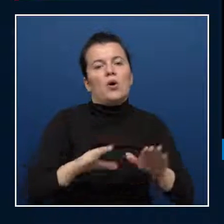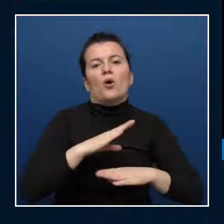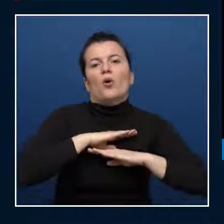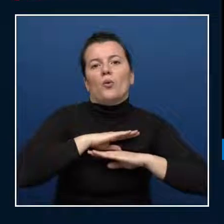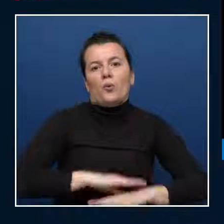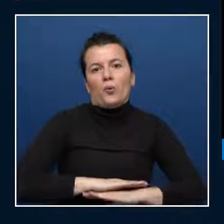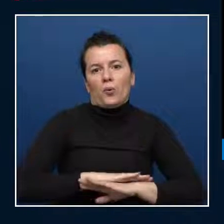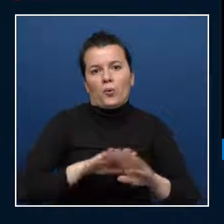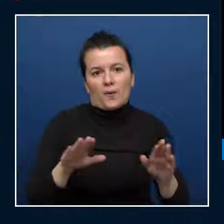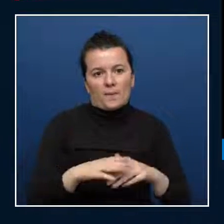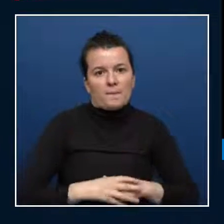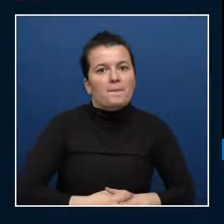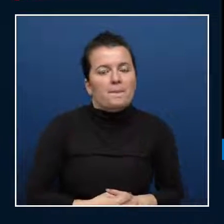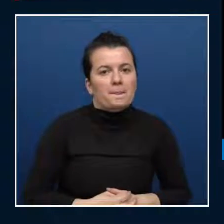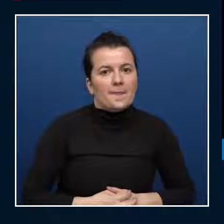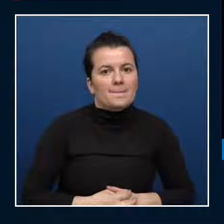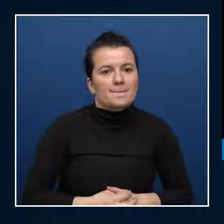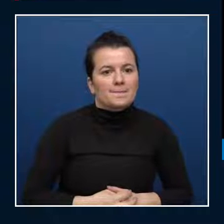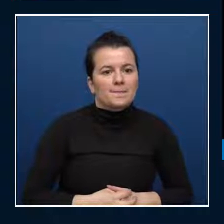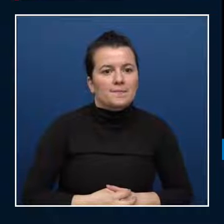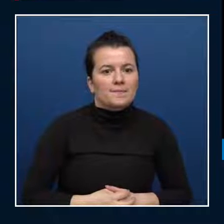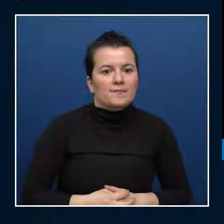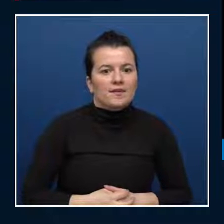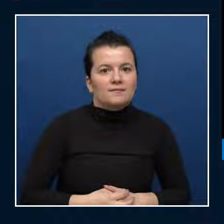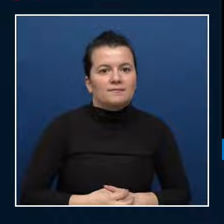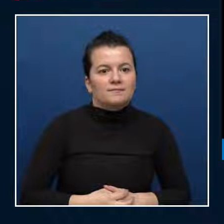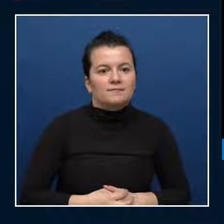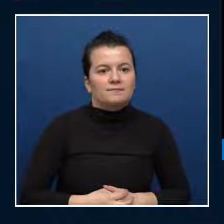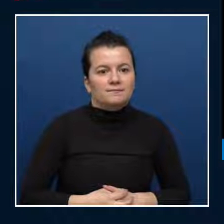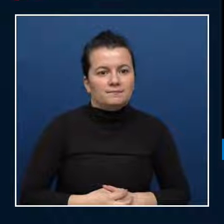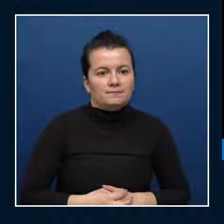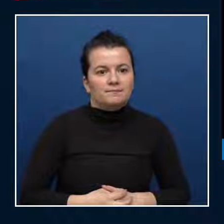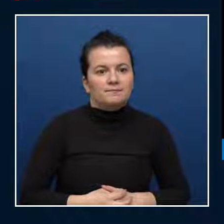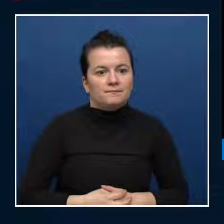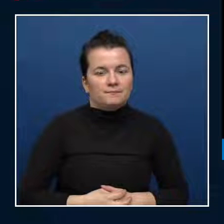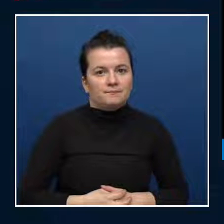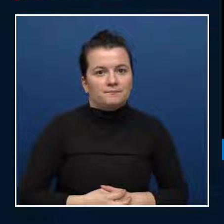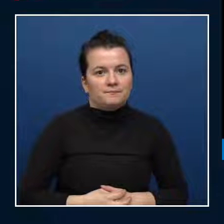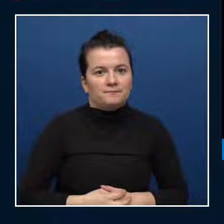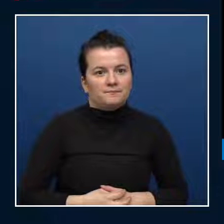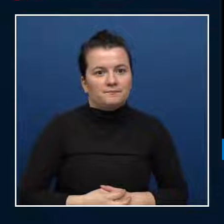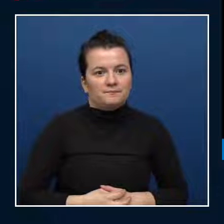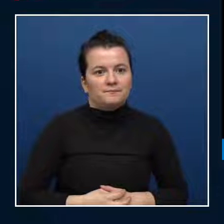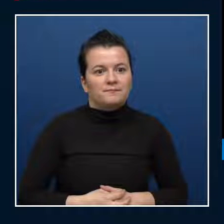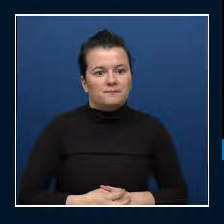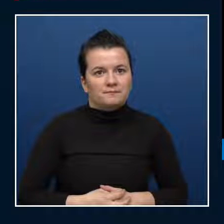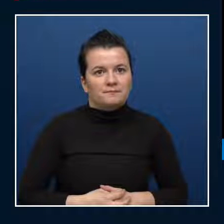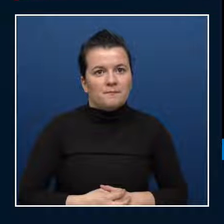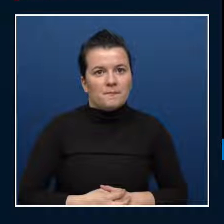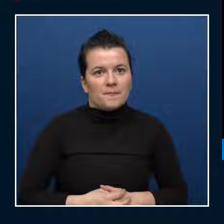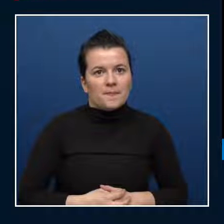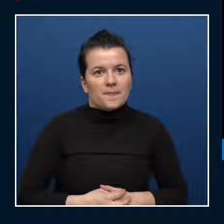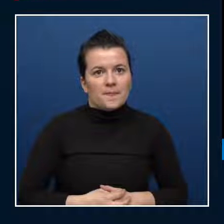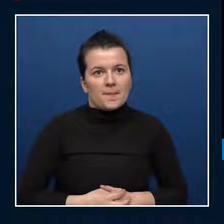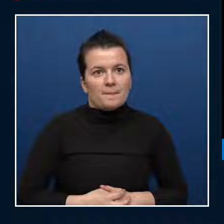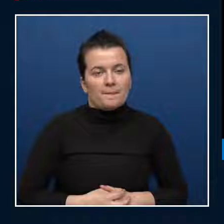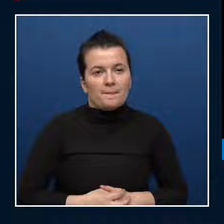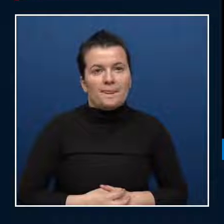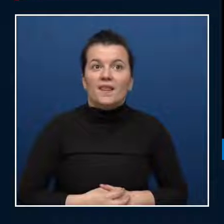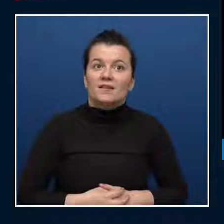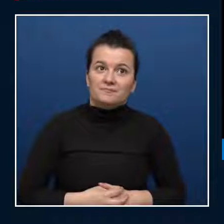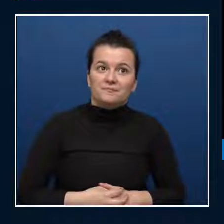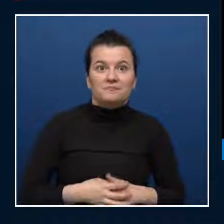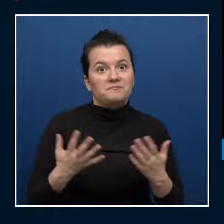use that one policy across the two resources. So that's something to bear in mind